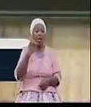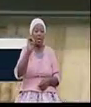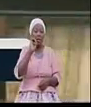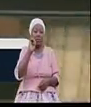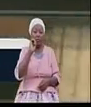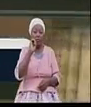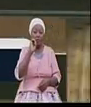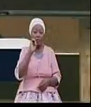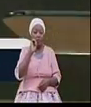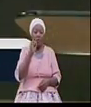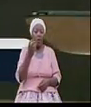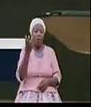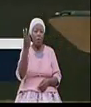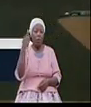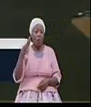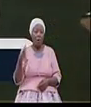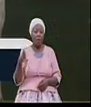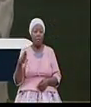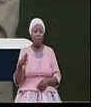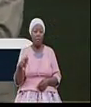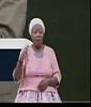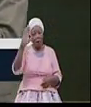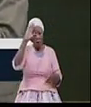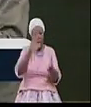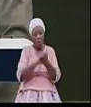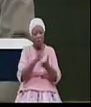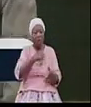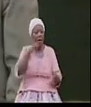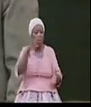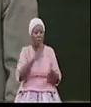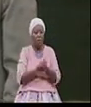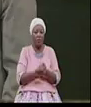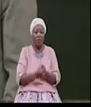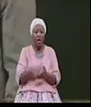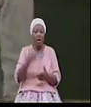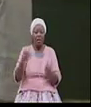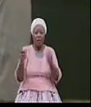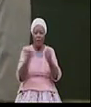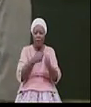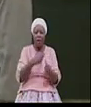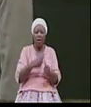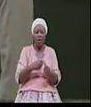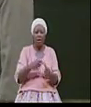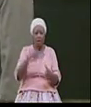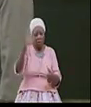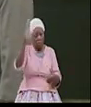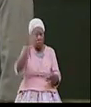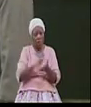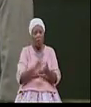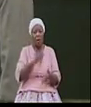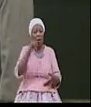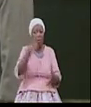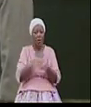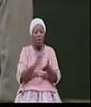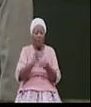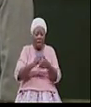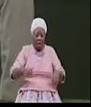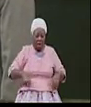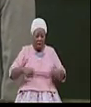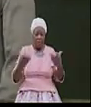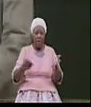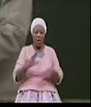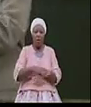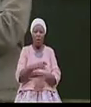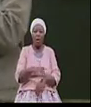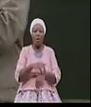Eve were husband and wife, the first couple that lived on